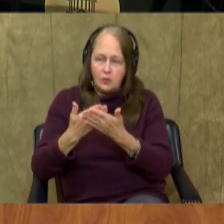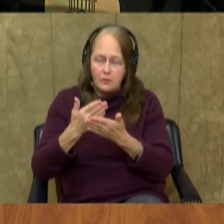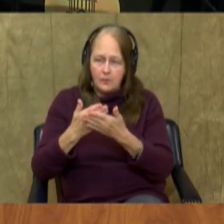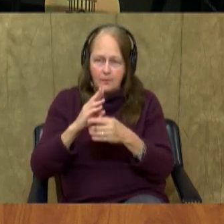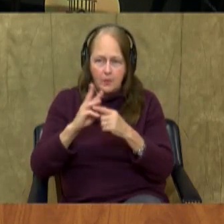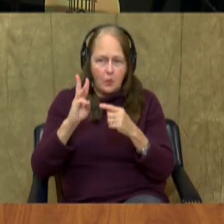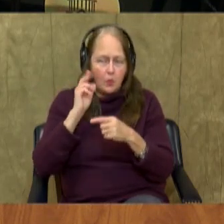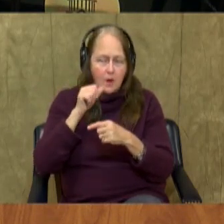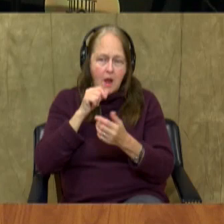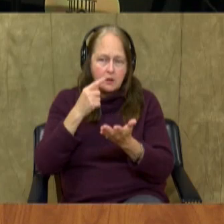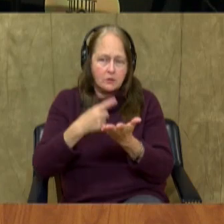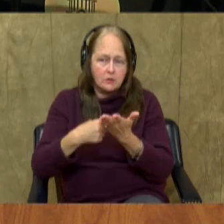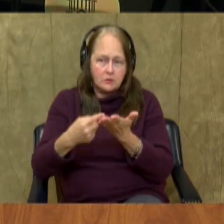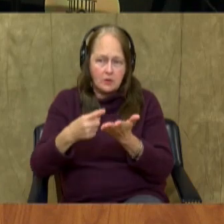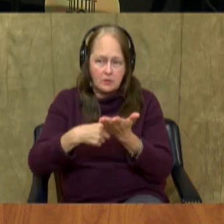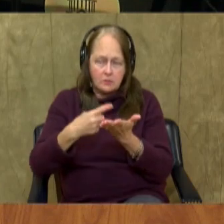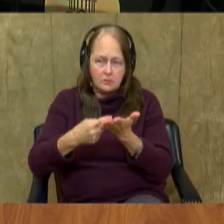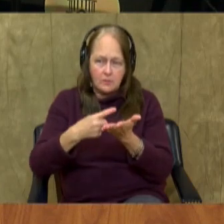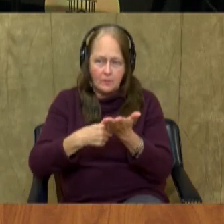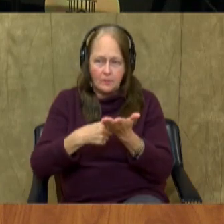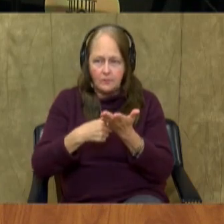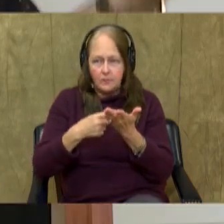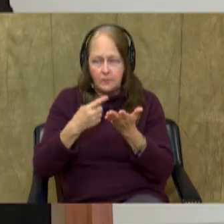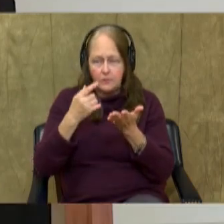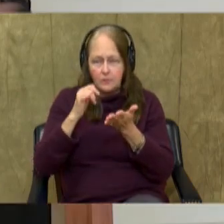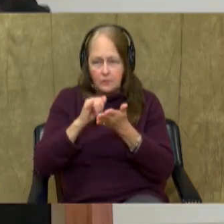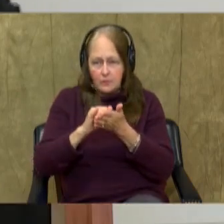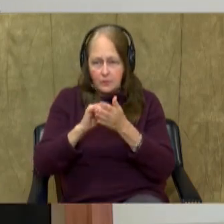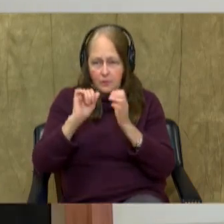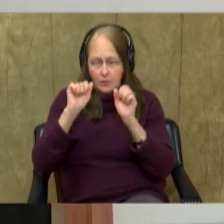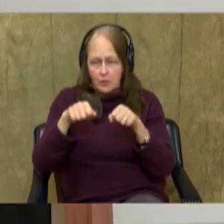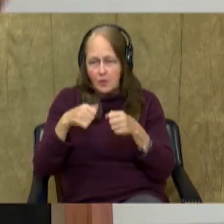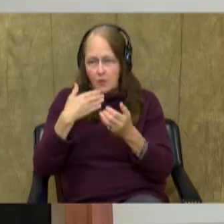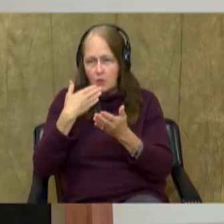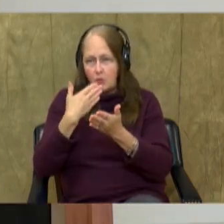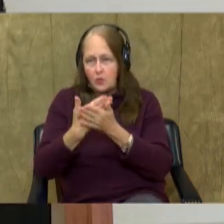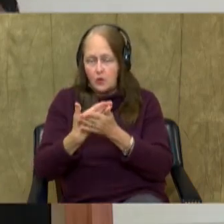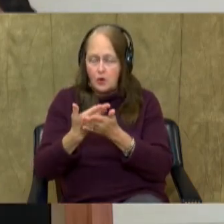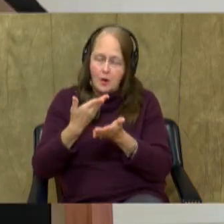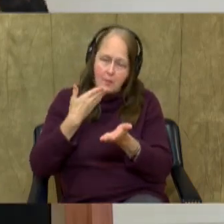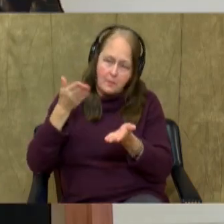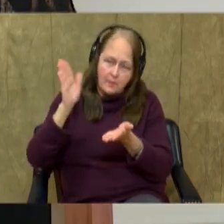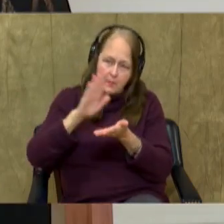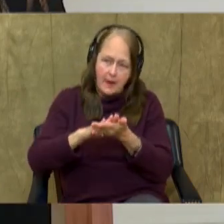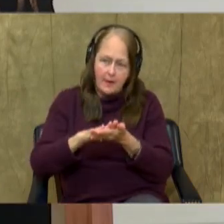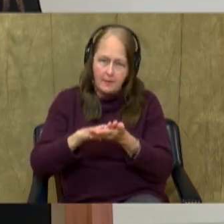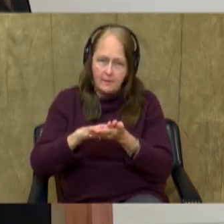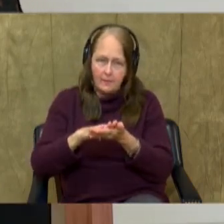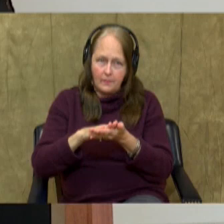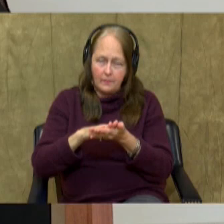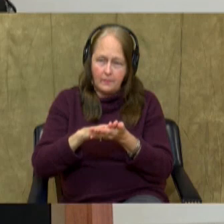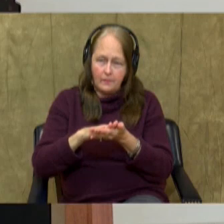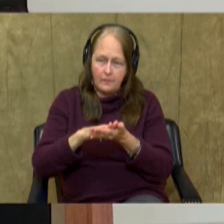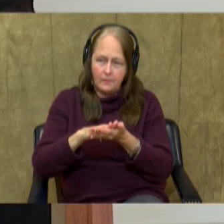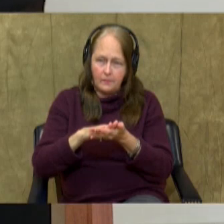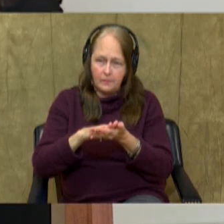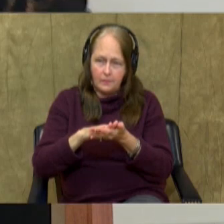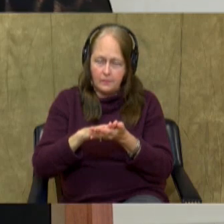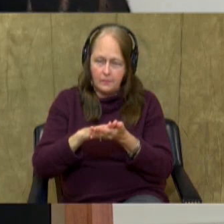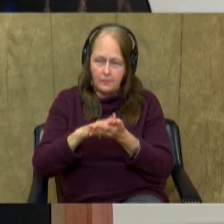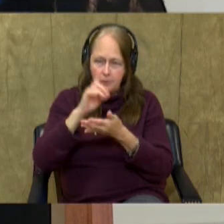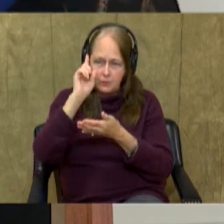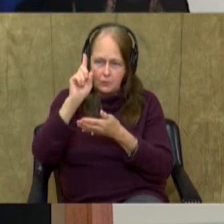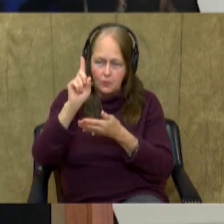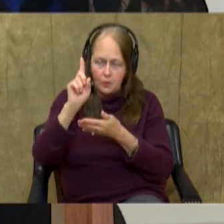not discussed. We discussed whether or not arguments can be good or bad. Also,